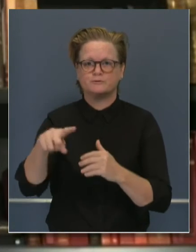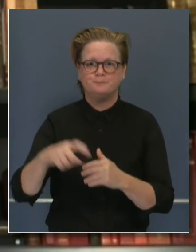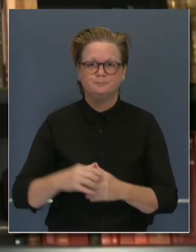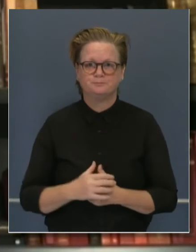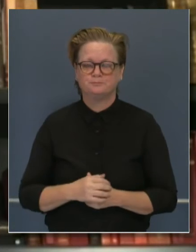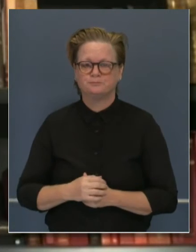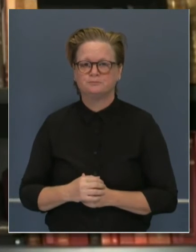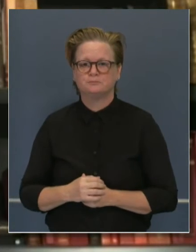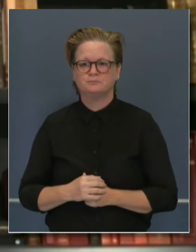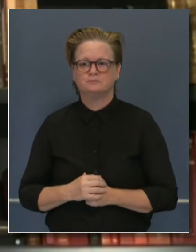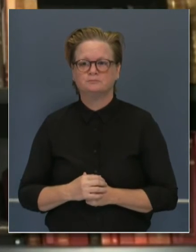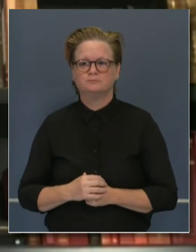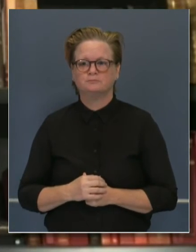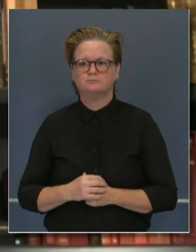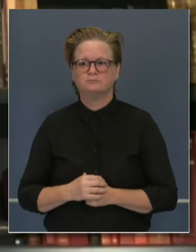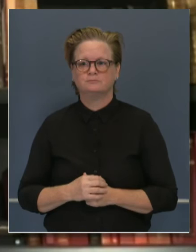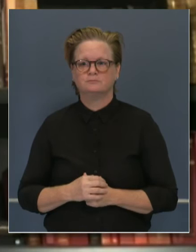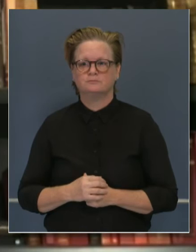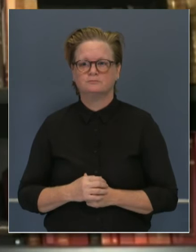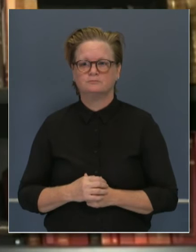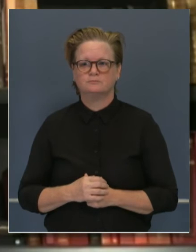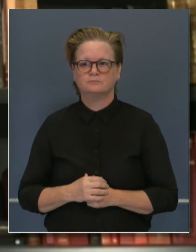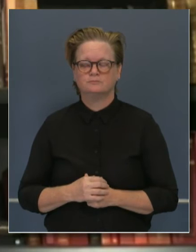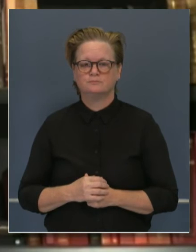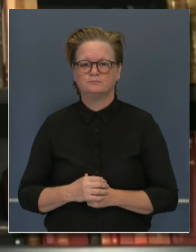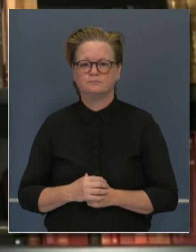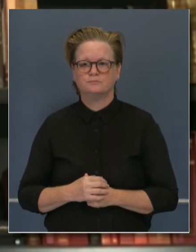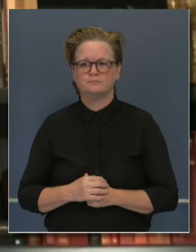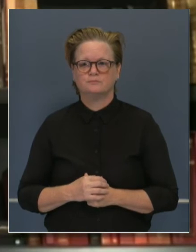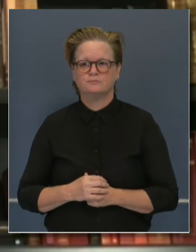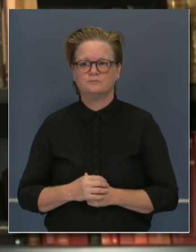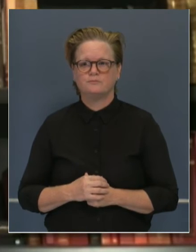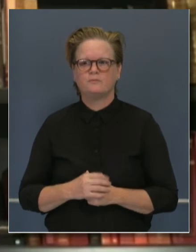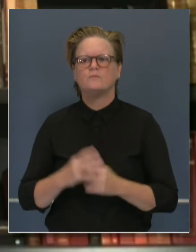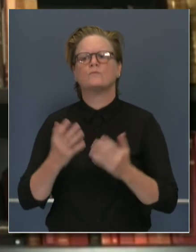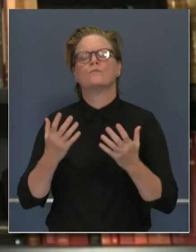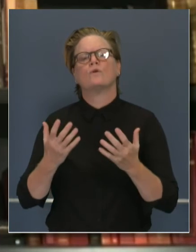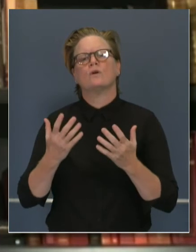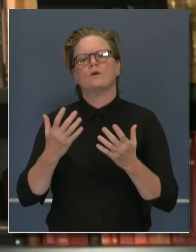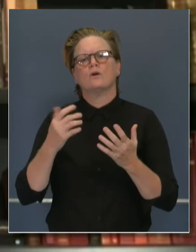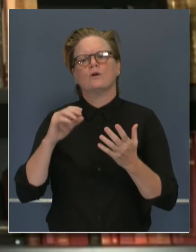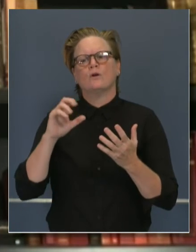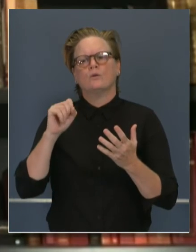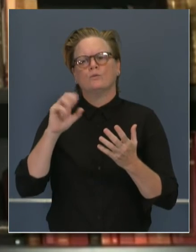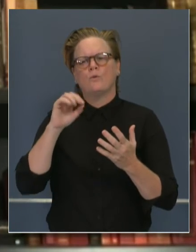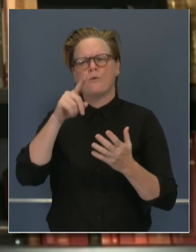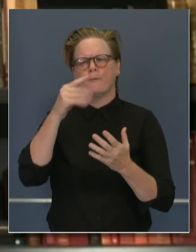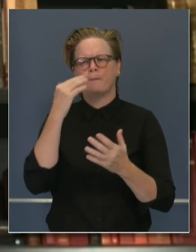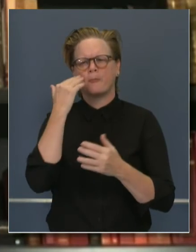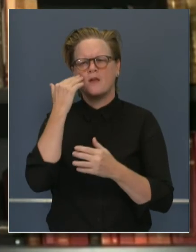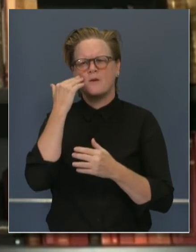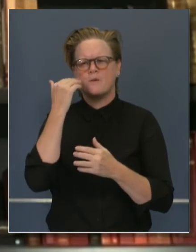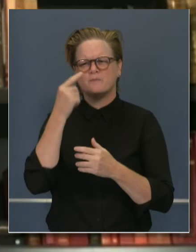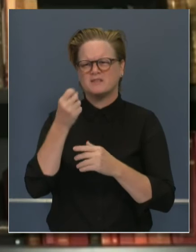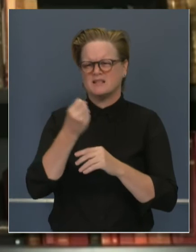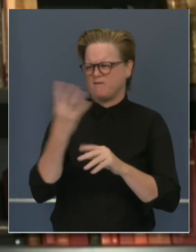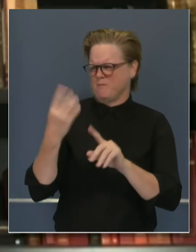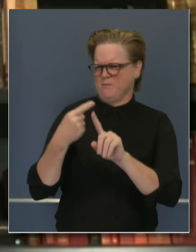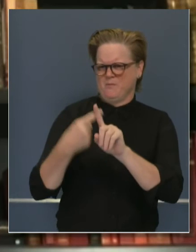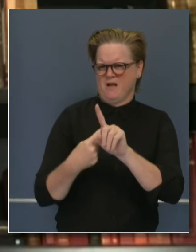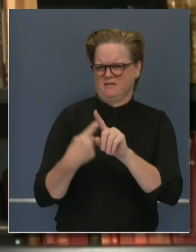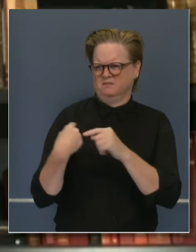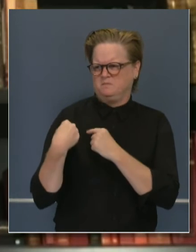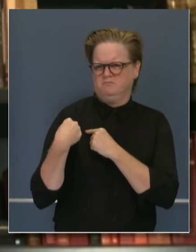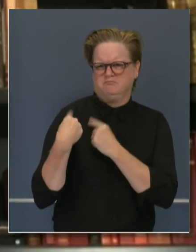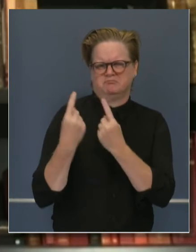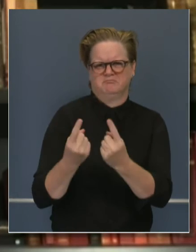Hey, Governor. As you know, the State Controller, Betty Yee, has been saying for months that the Secretary of State's office